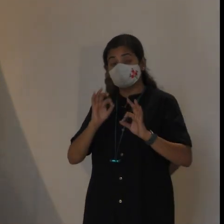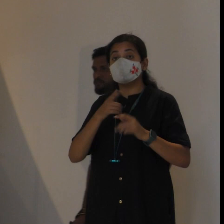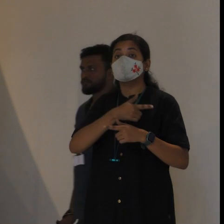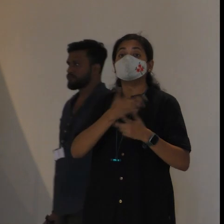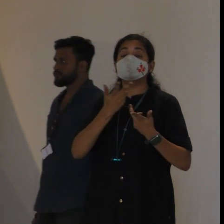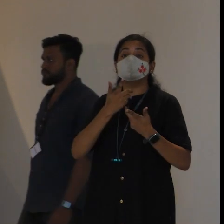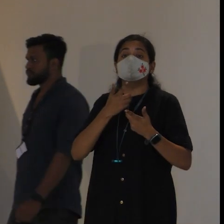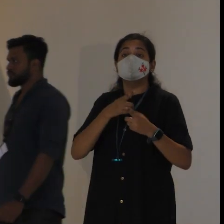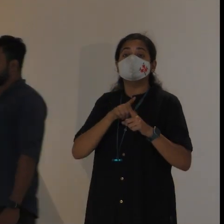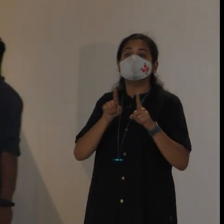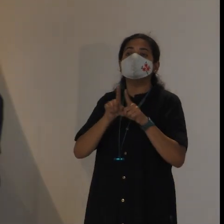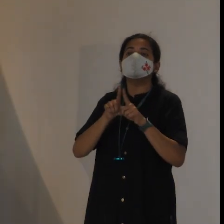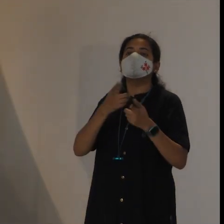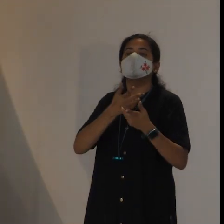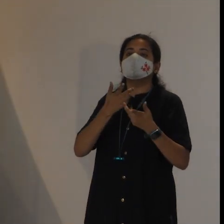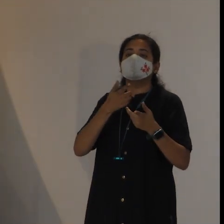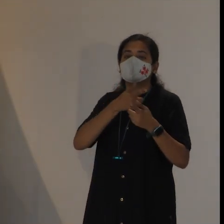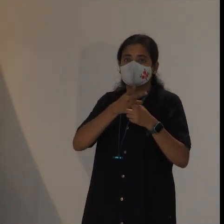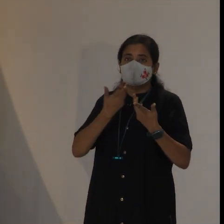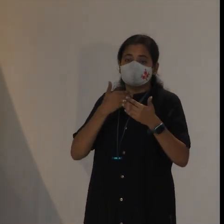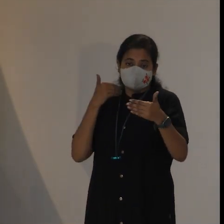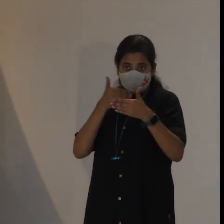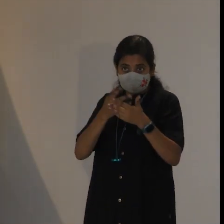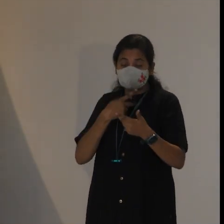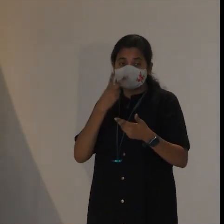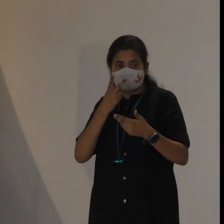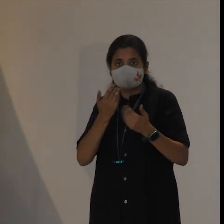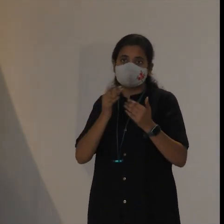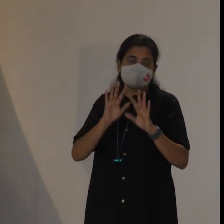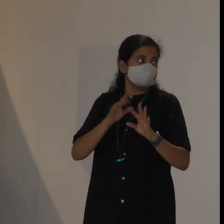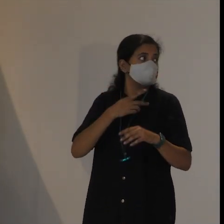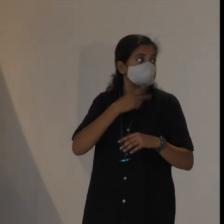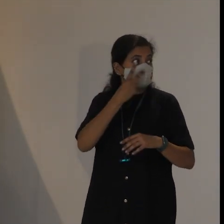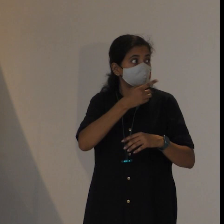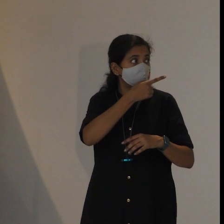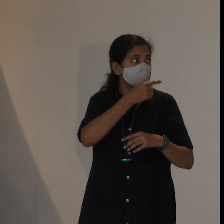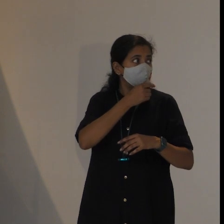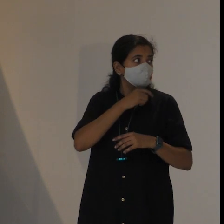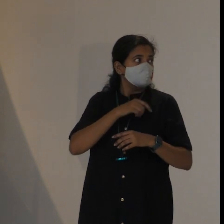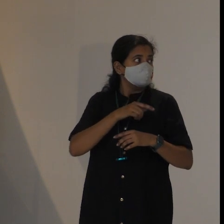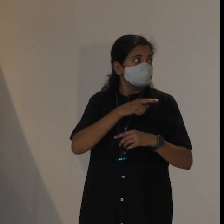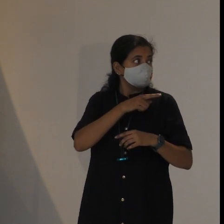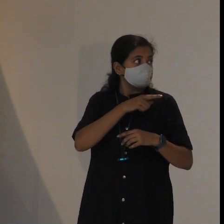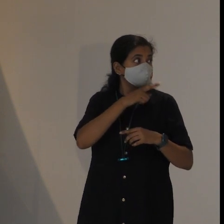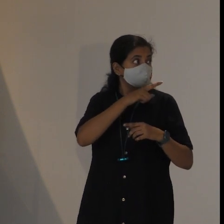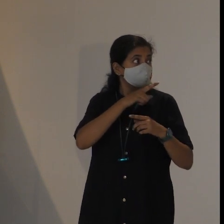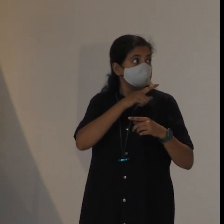it lets you see things up close and personal, which you can see in this little image here. It's a detail from an image